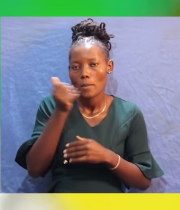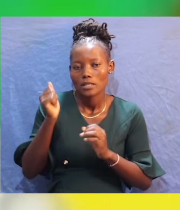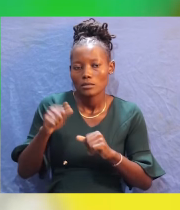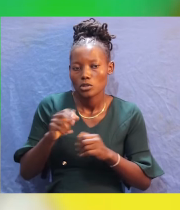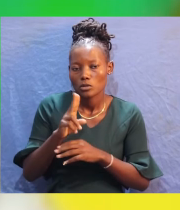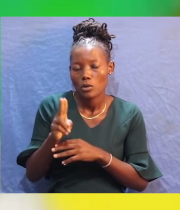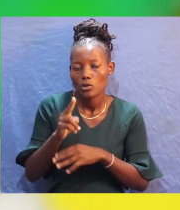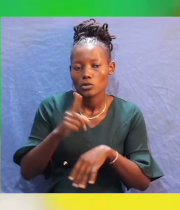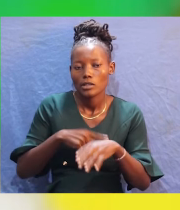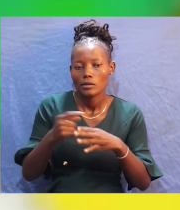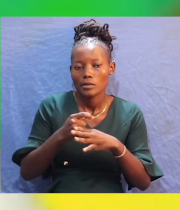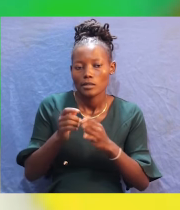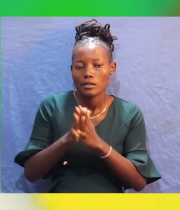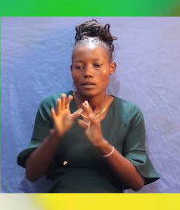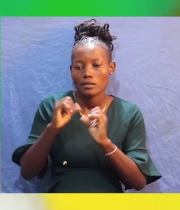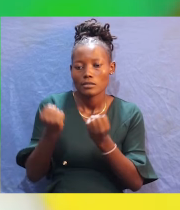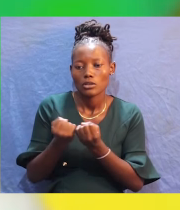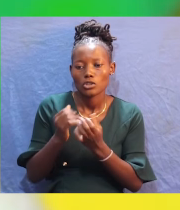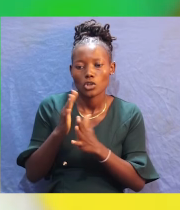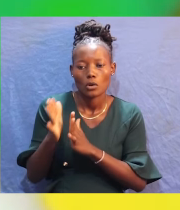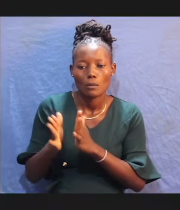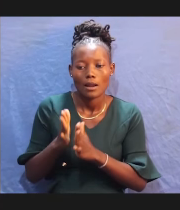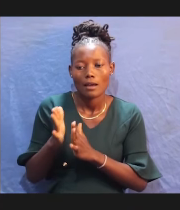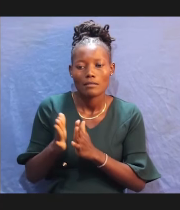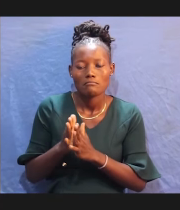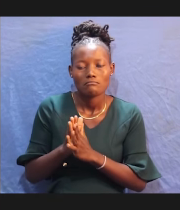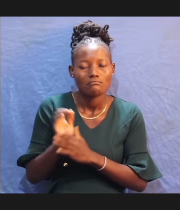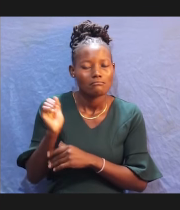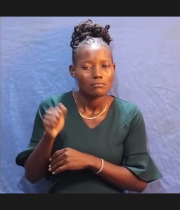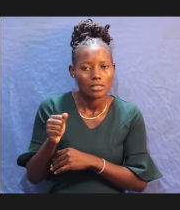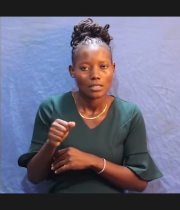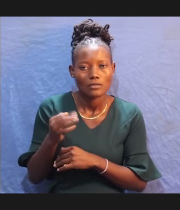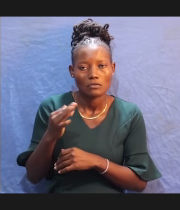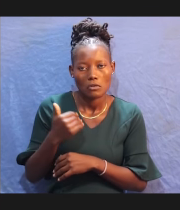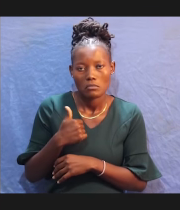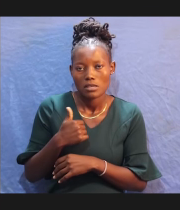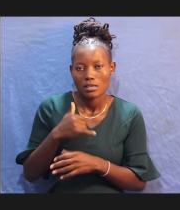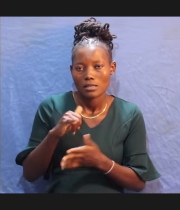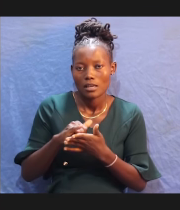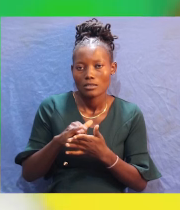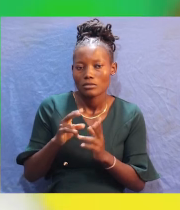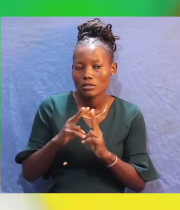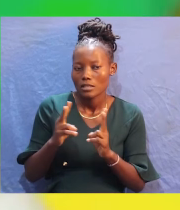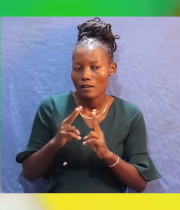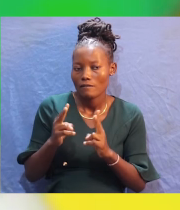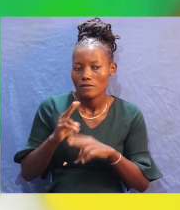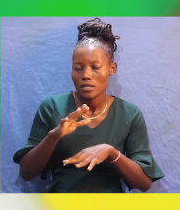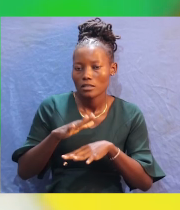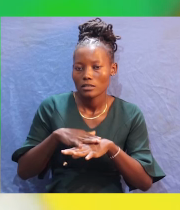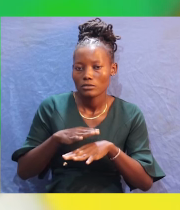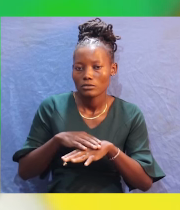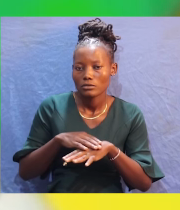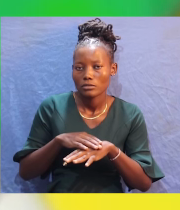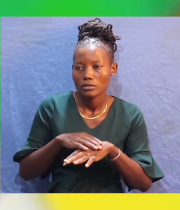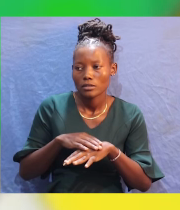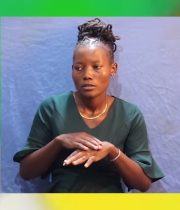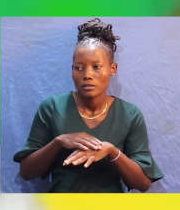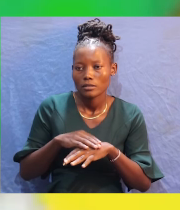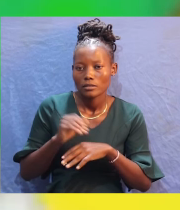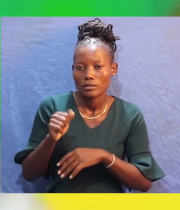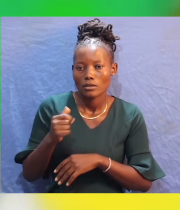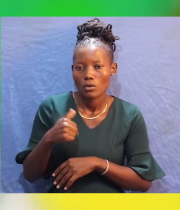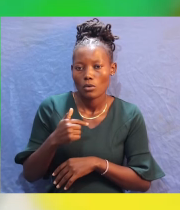and in their social life. Yeah. So for me, that was very profound. Yeah,